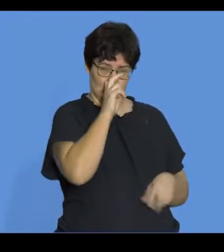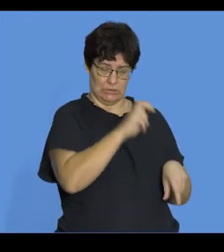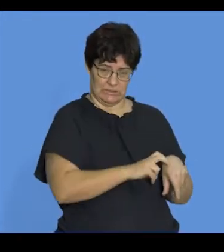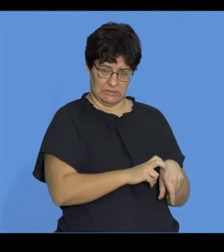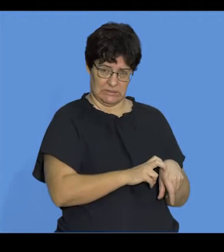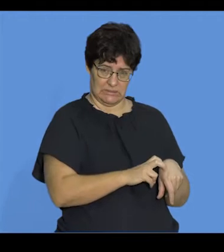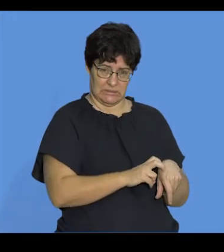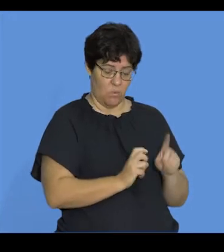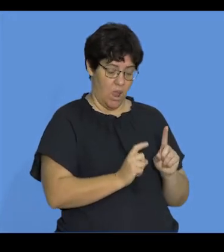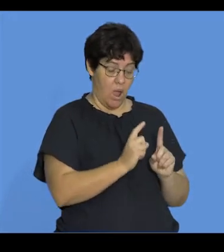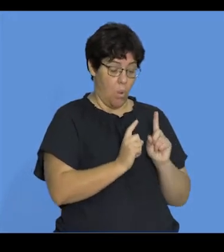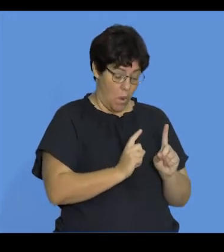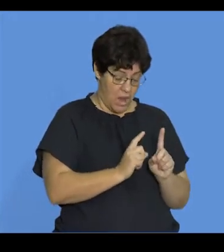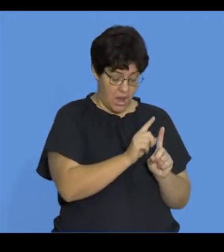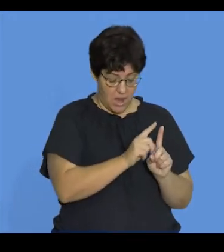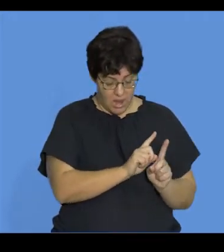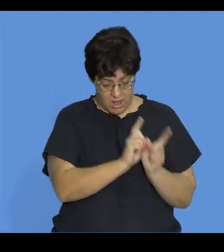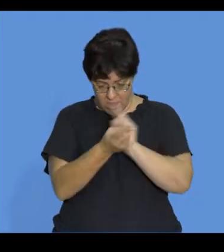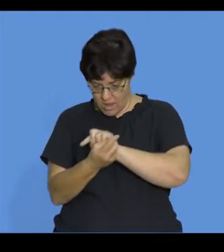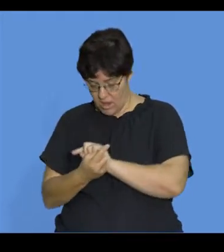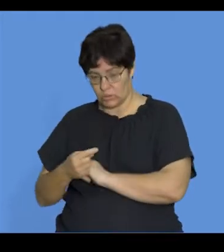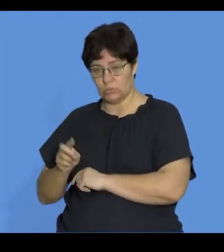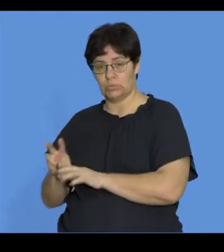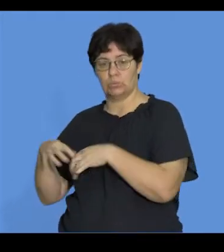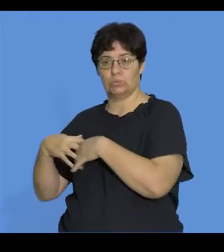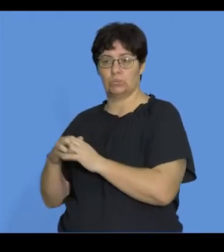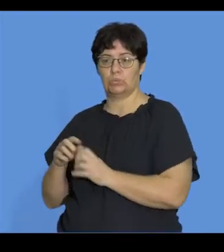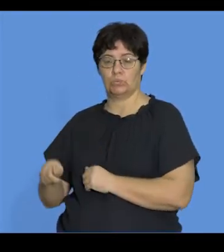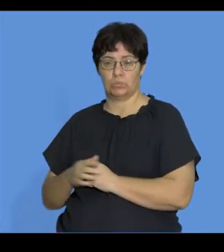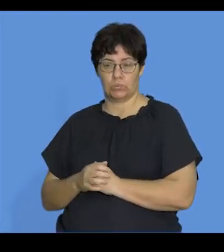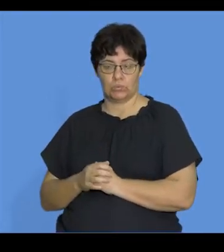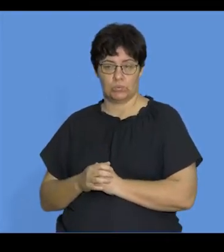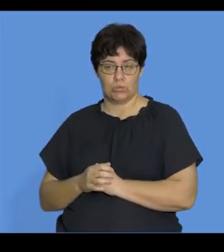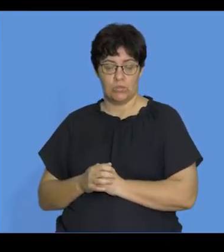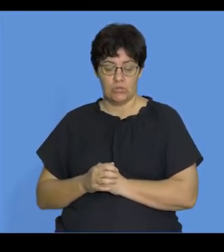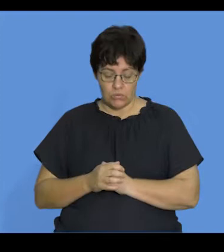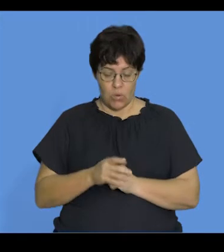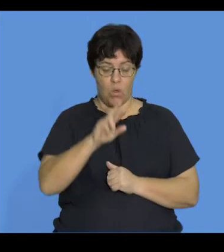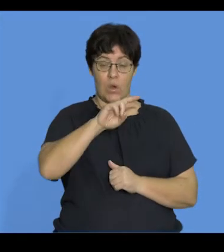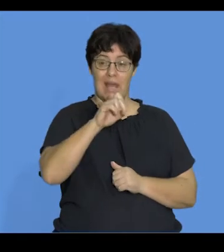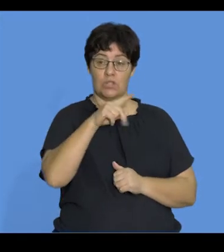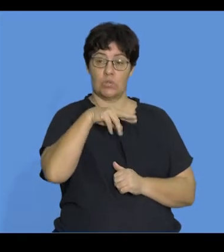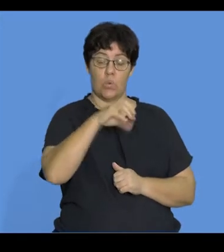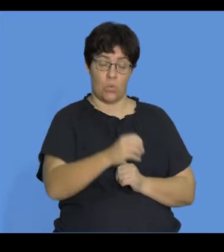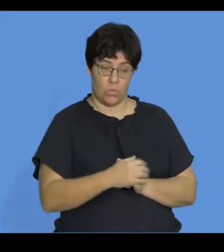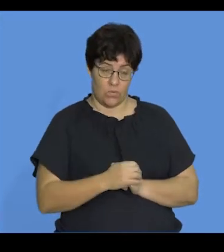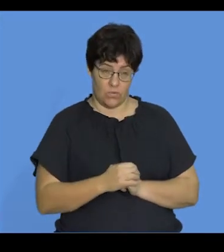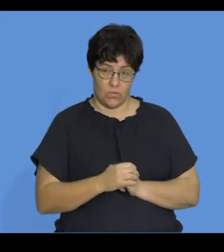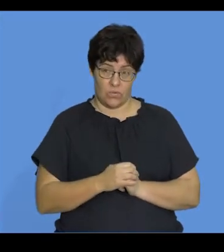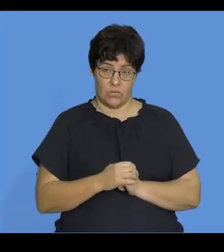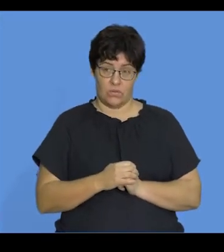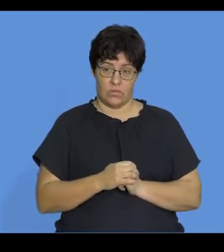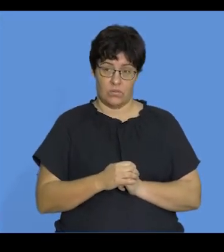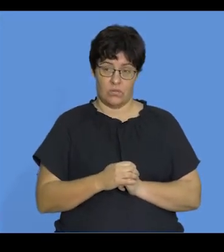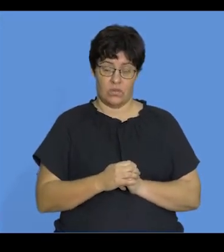1 forms 2. So to form 4 moles, we would need, so our ratio, right? Our